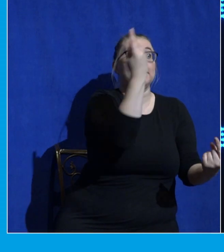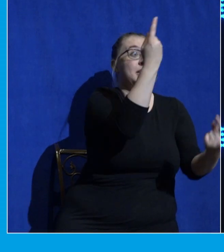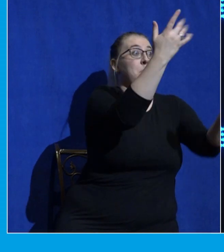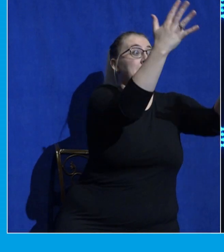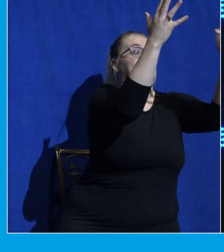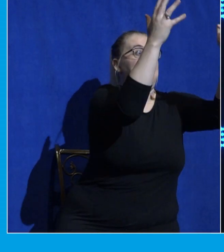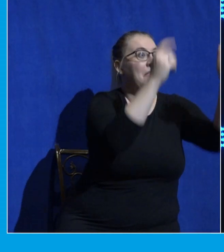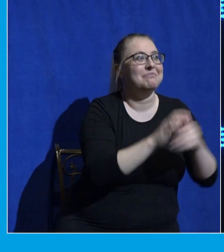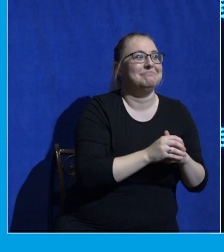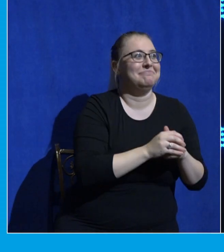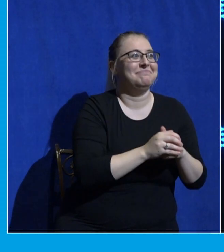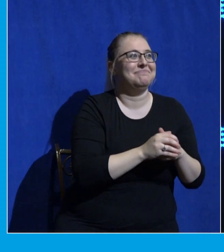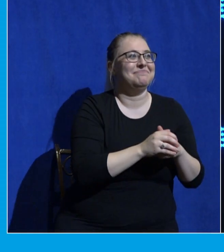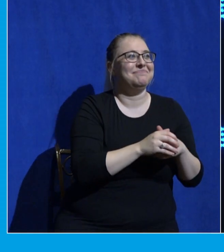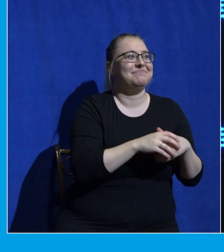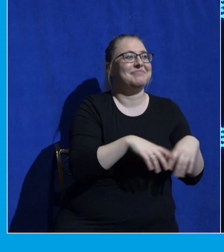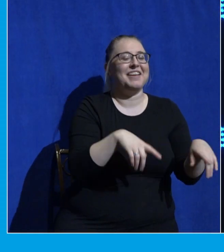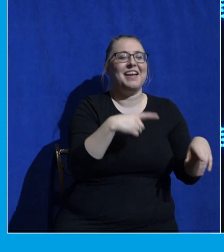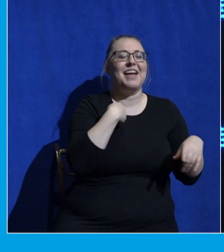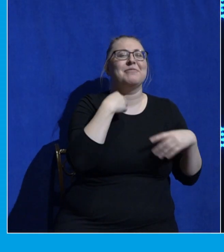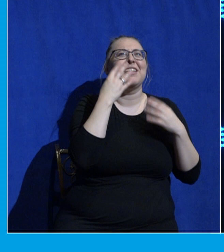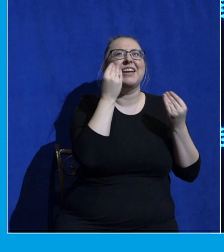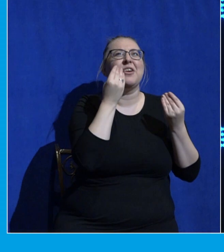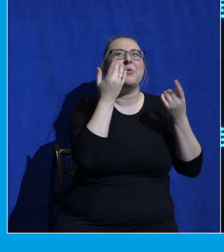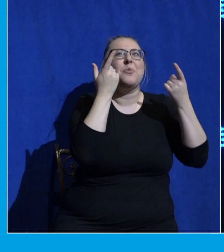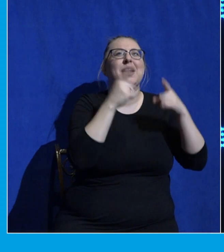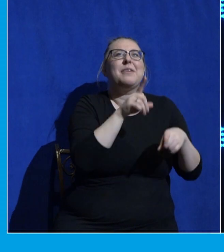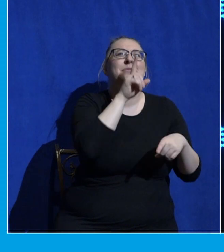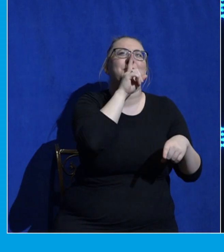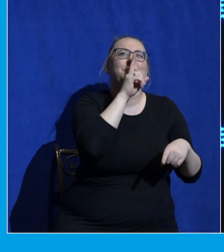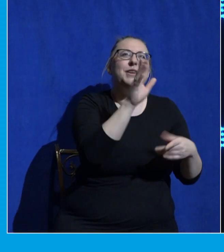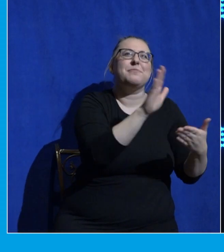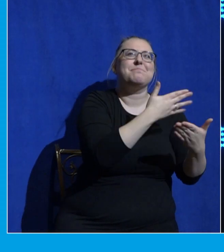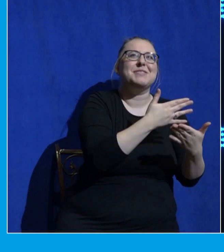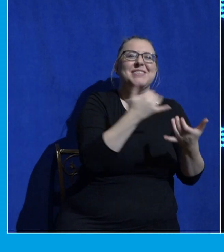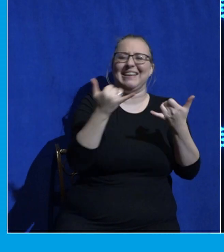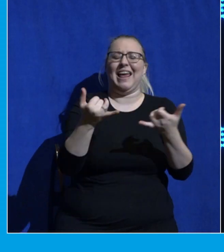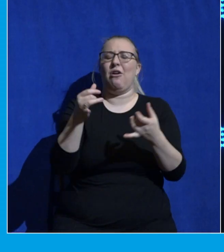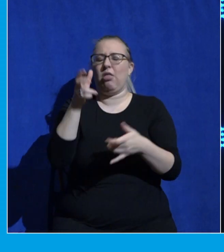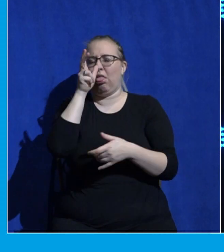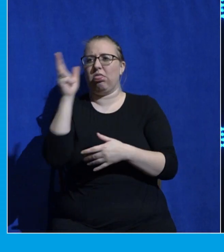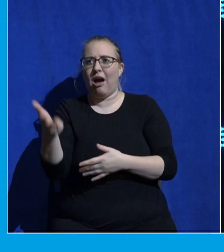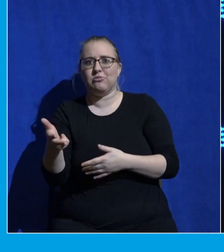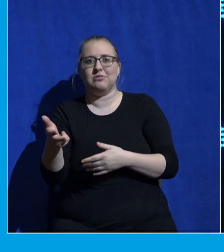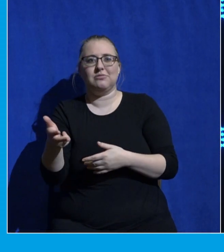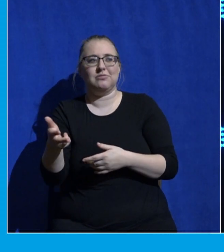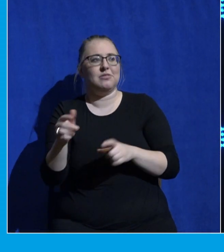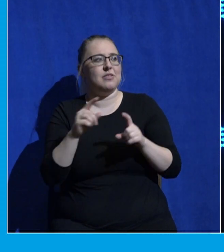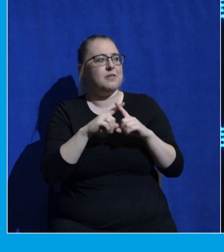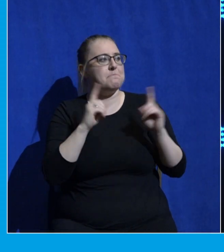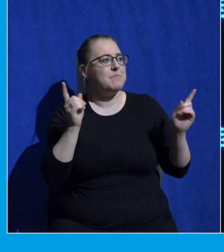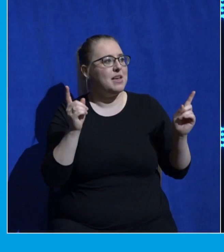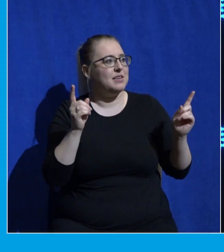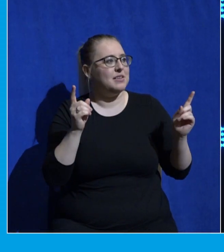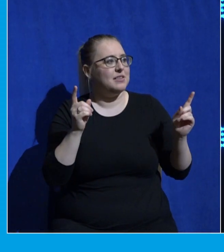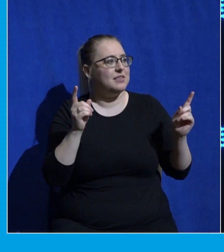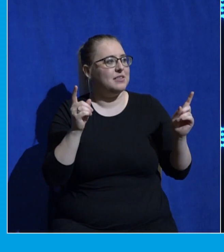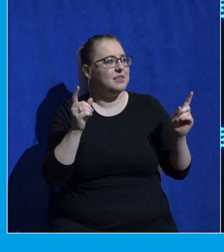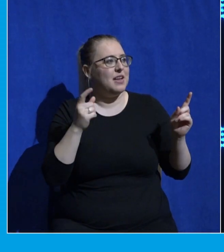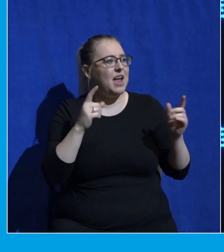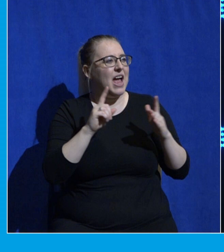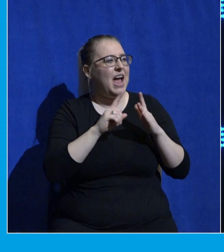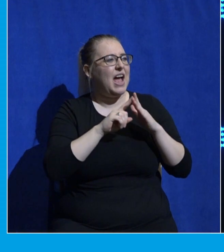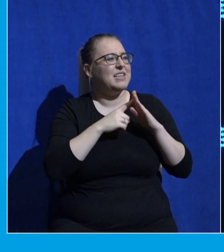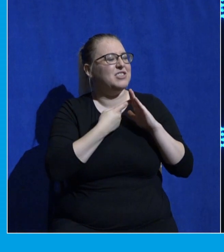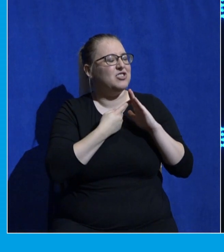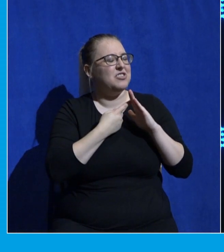here. And I'm thinking, what happened to real music? But here's the thing. That was until I started investigating the